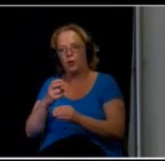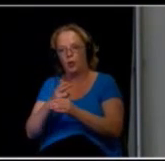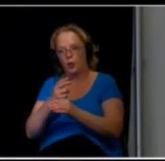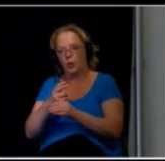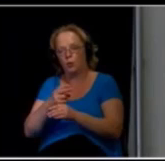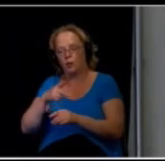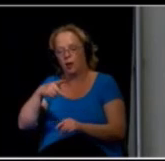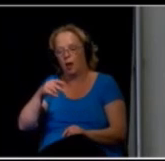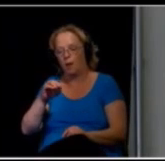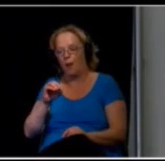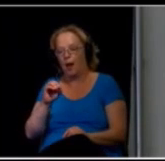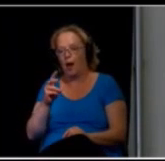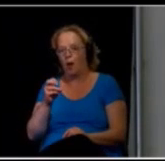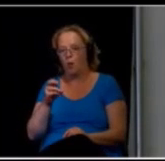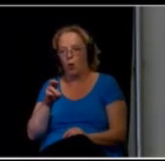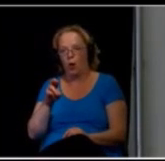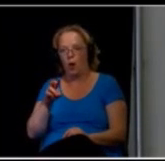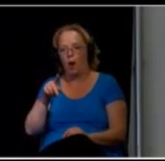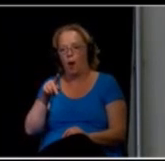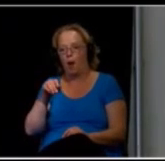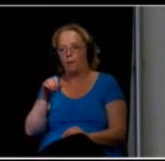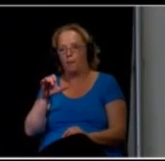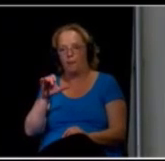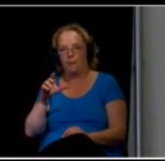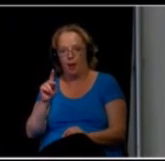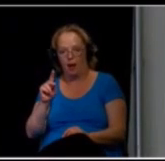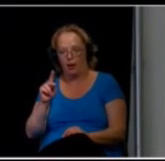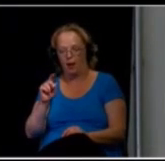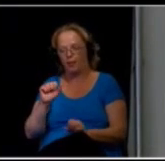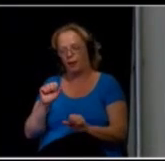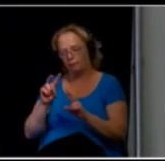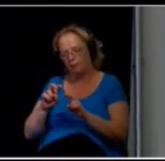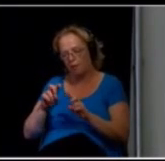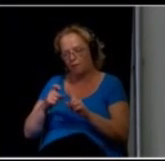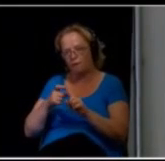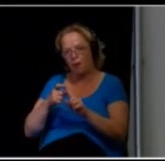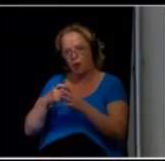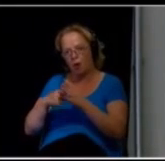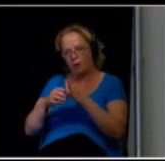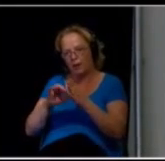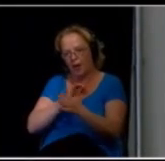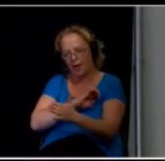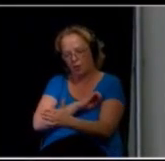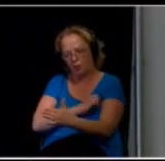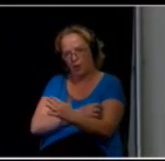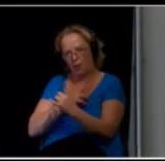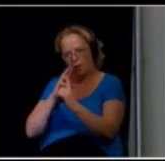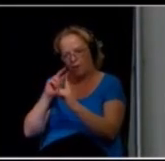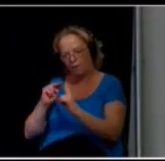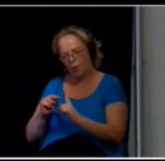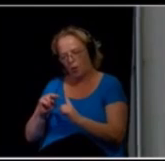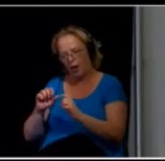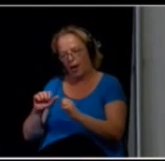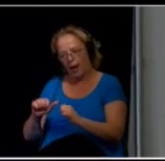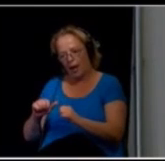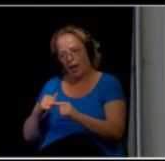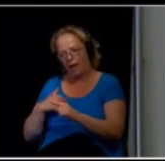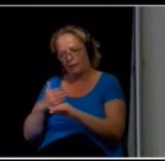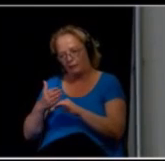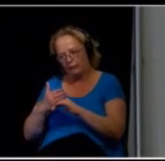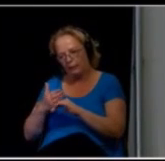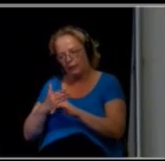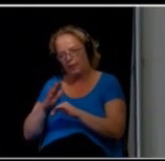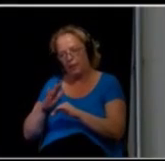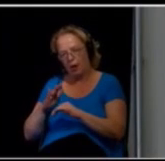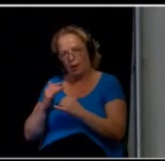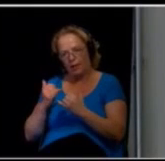at it from a levelized cost of energy standpoint and say, well, they could either sort of upgrade an existing power plant, or they